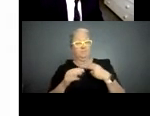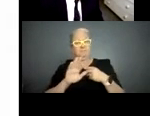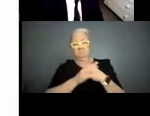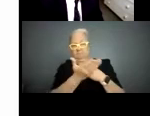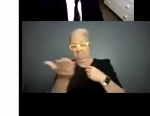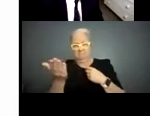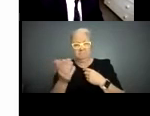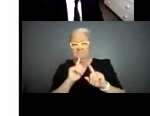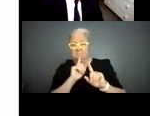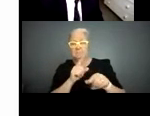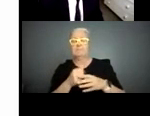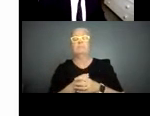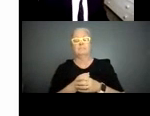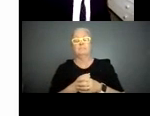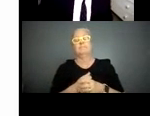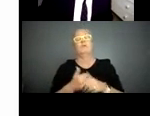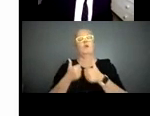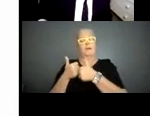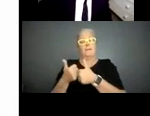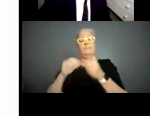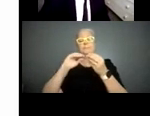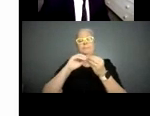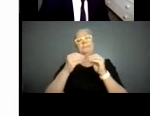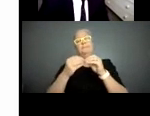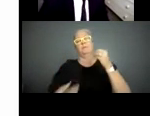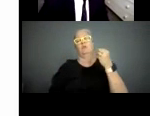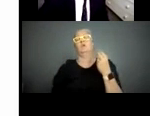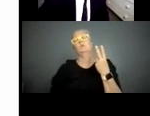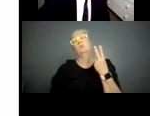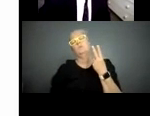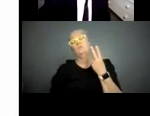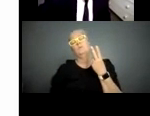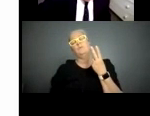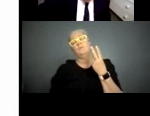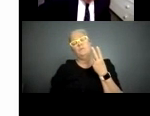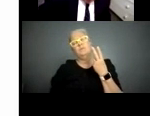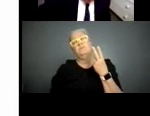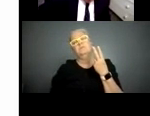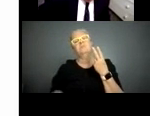Okay, so number 2, I've got integration,